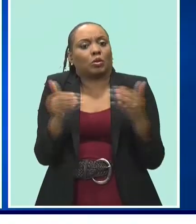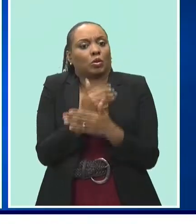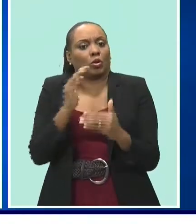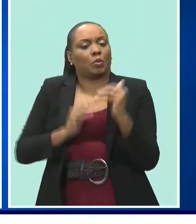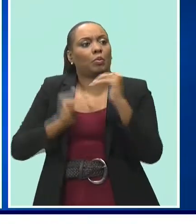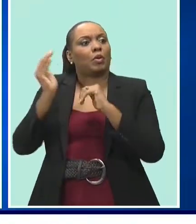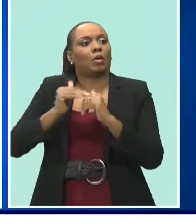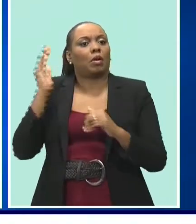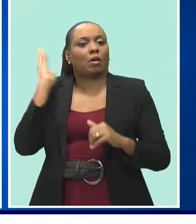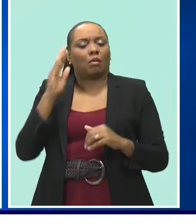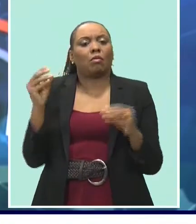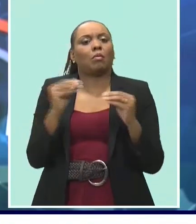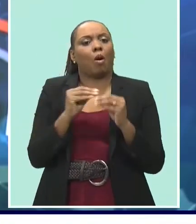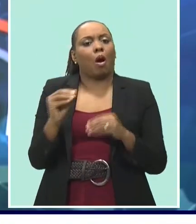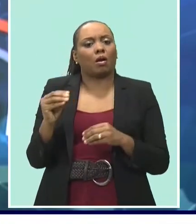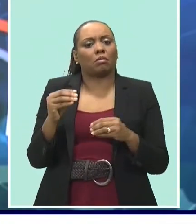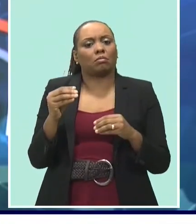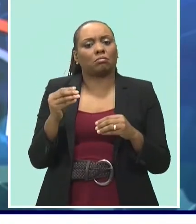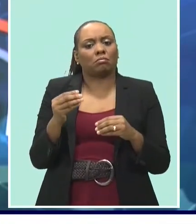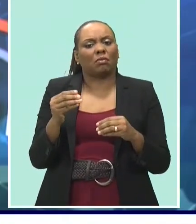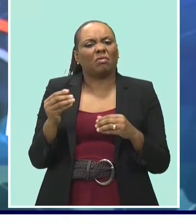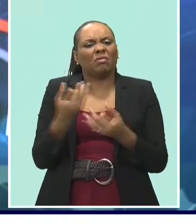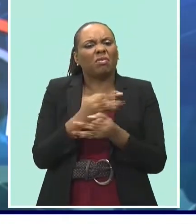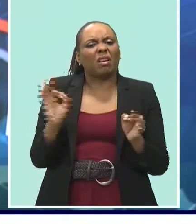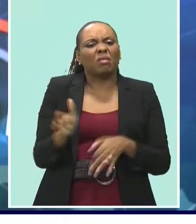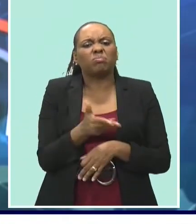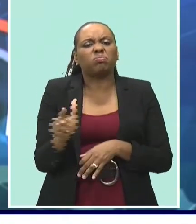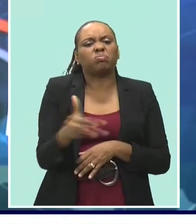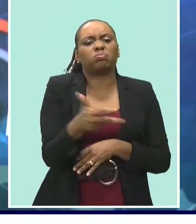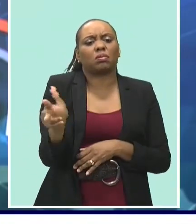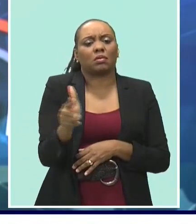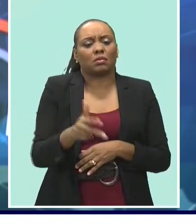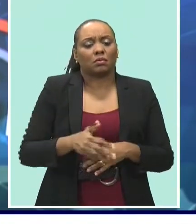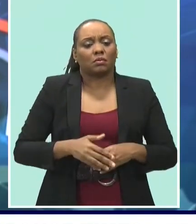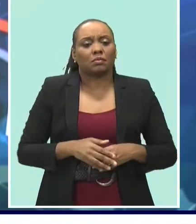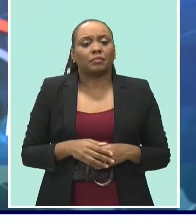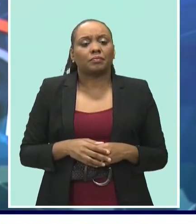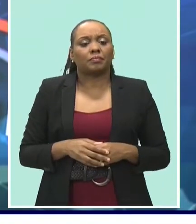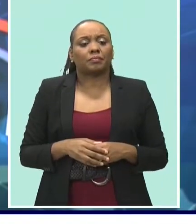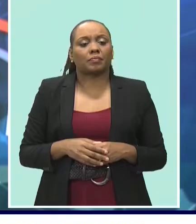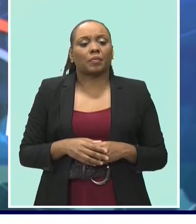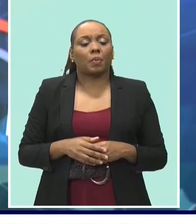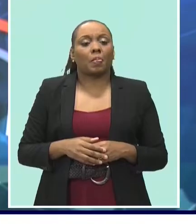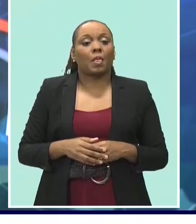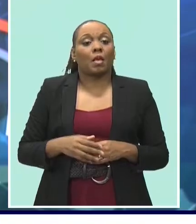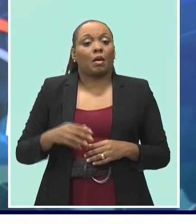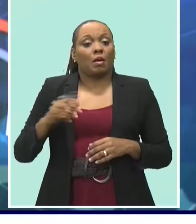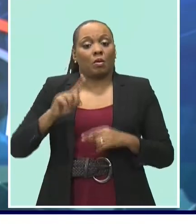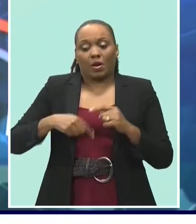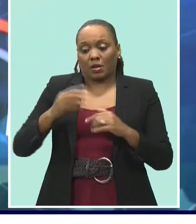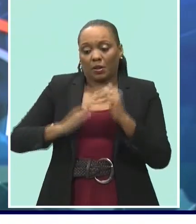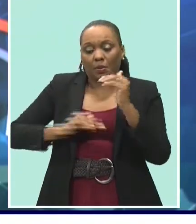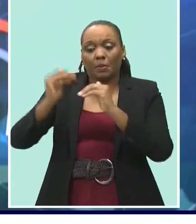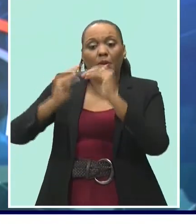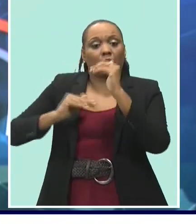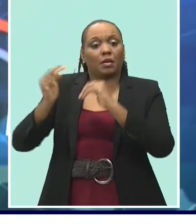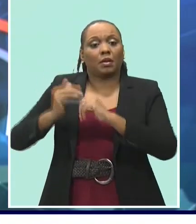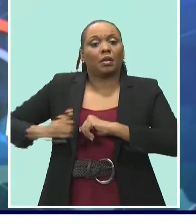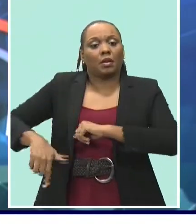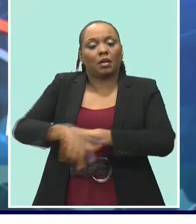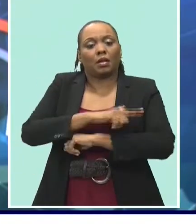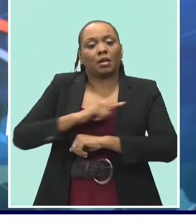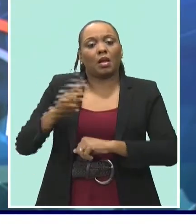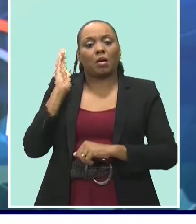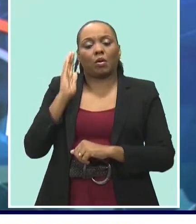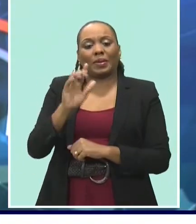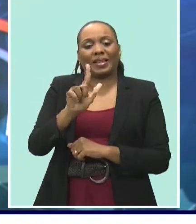even within that busy area. The land will be leased for a period of 30 years, beginning from the construction of the building. Senator Moe